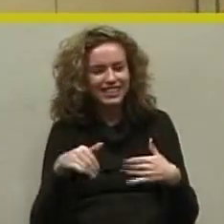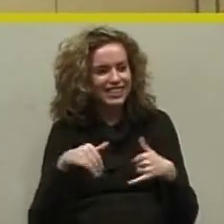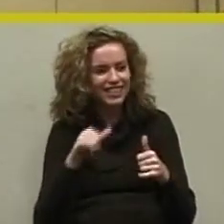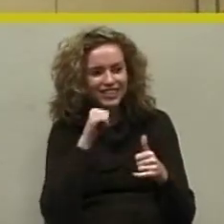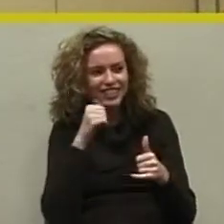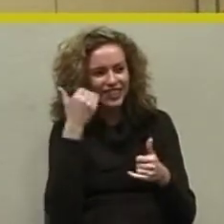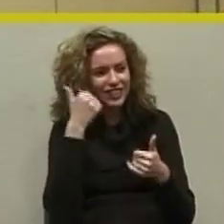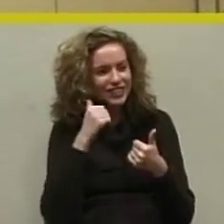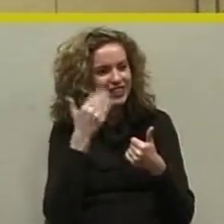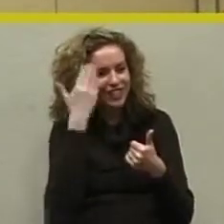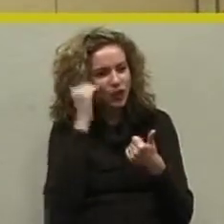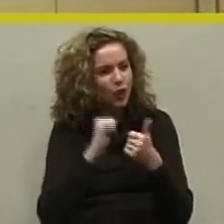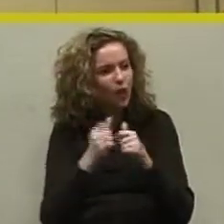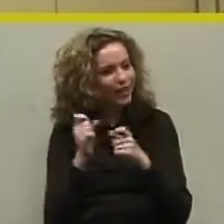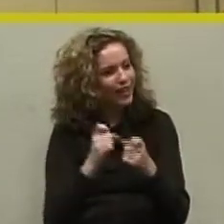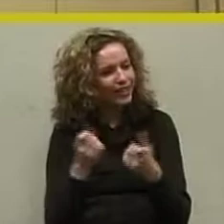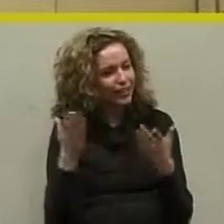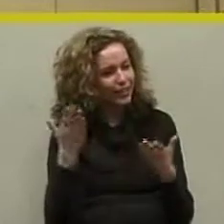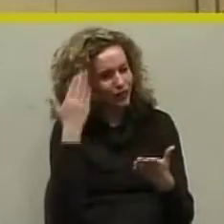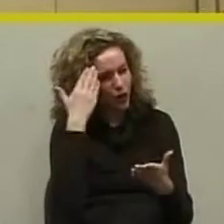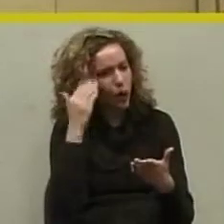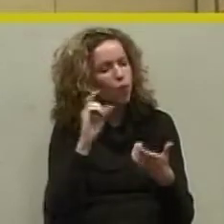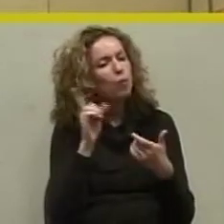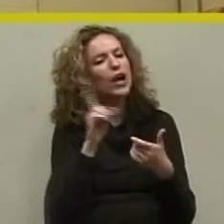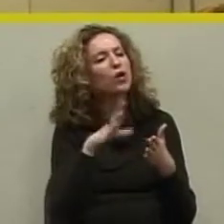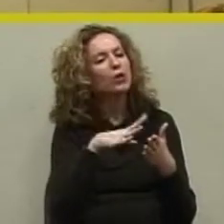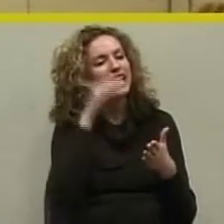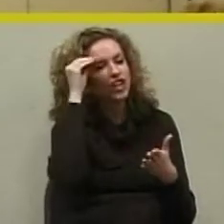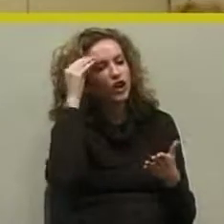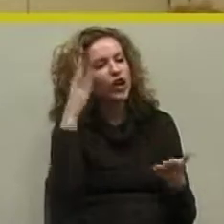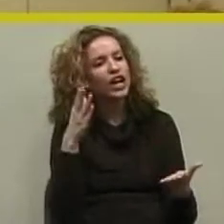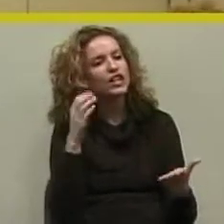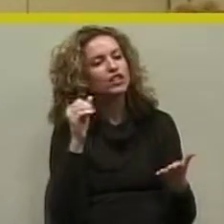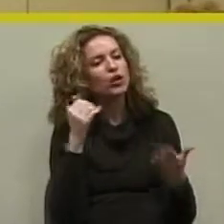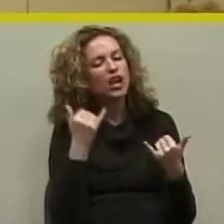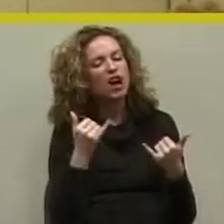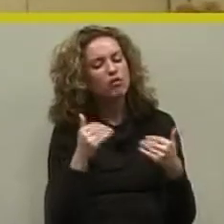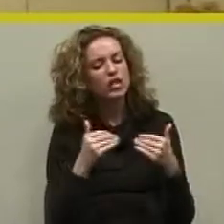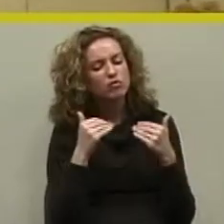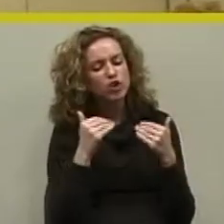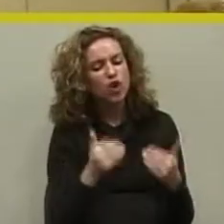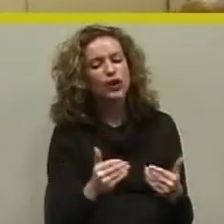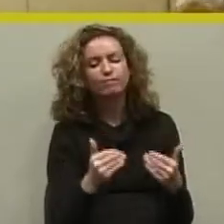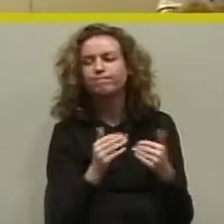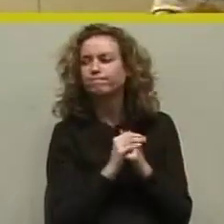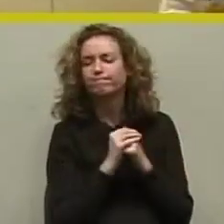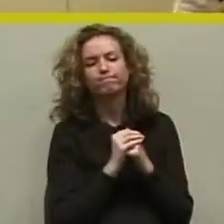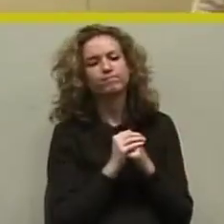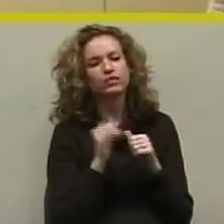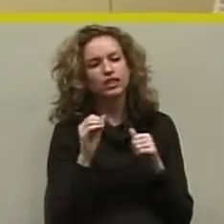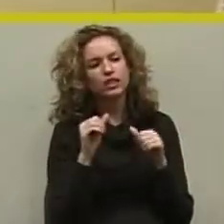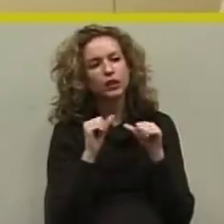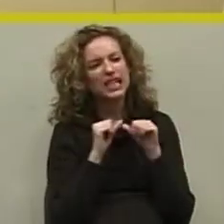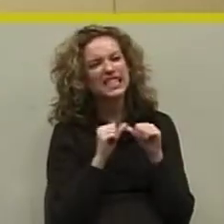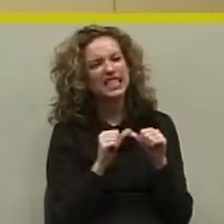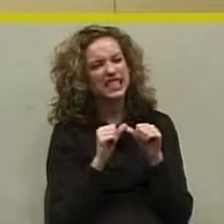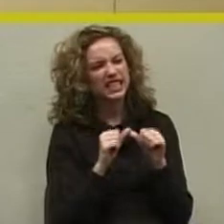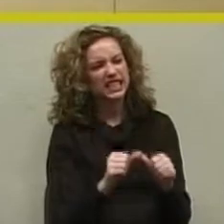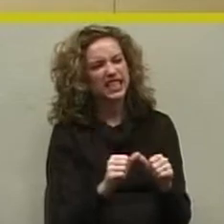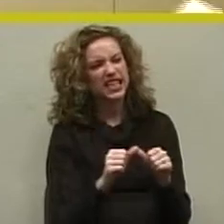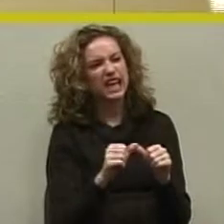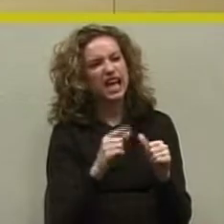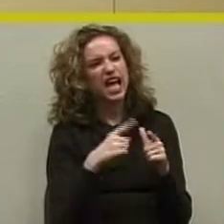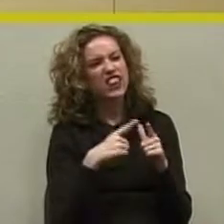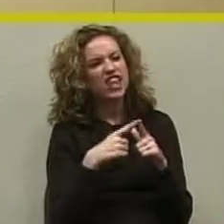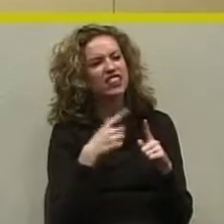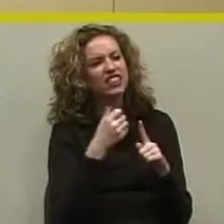it? Okay. All right, let's keep going here. We tried to talk about consistent. We got some. How about is the